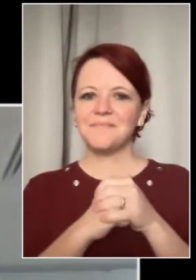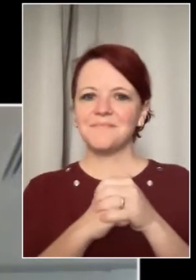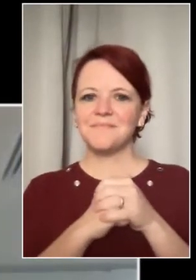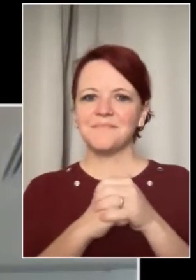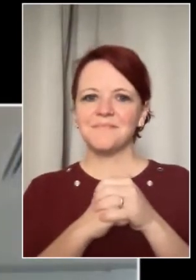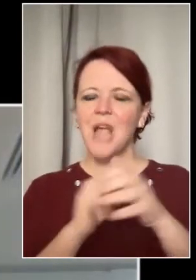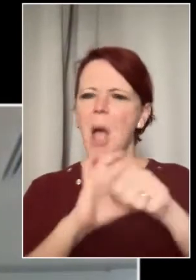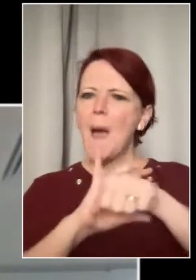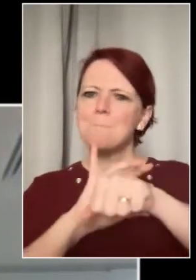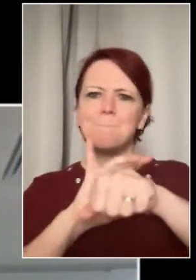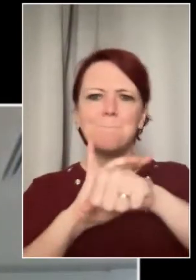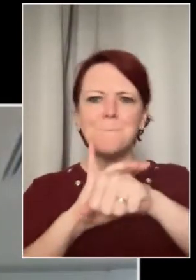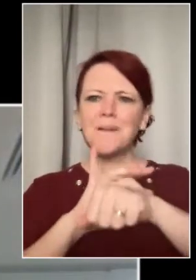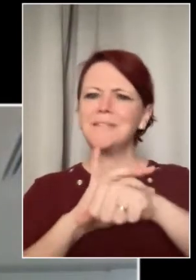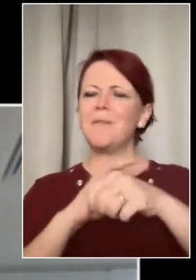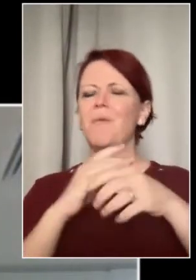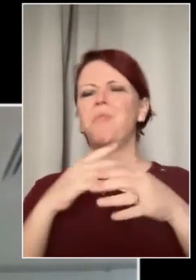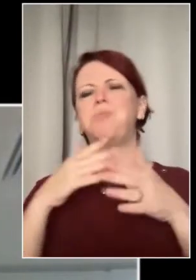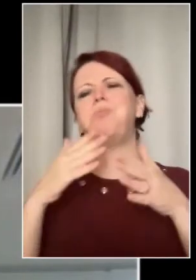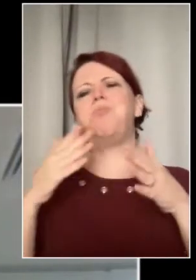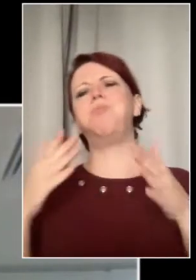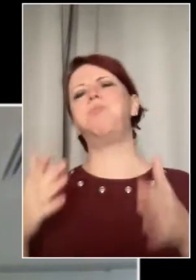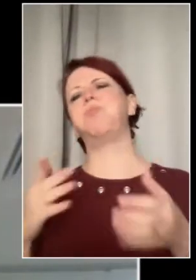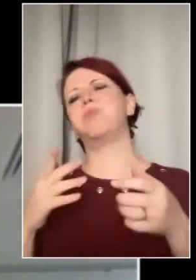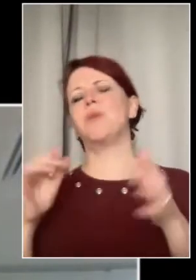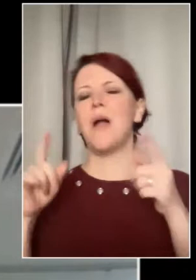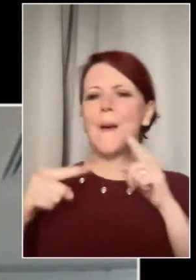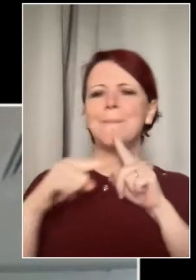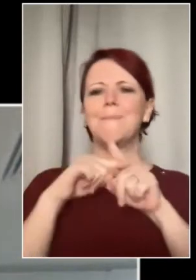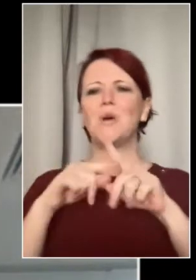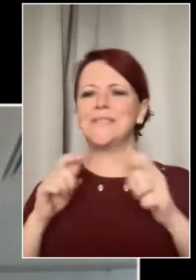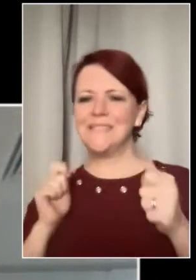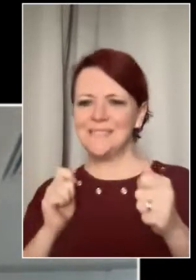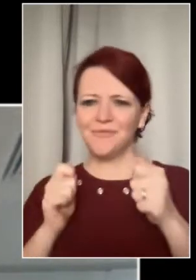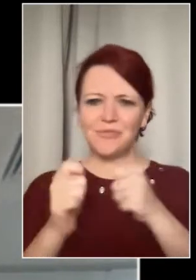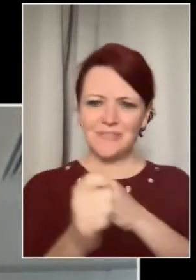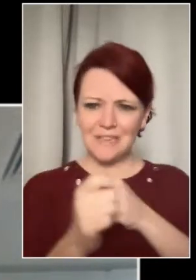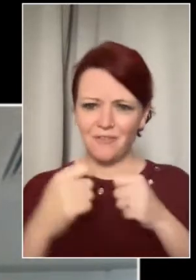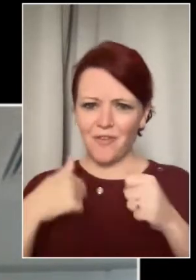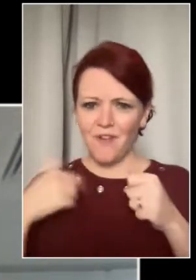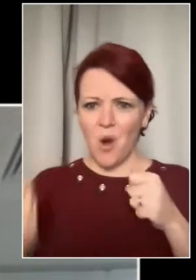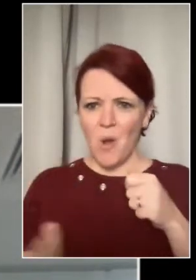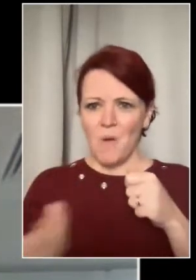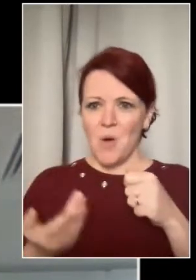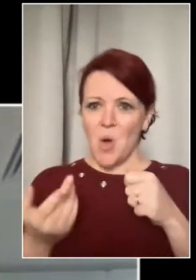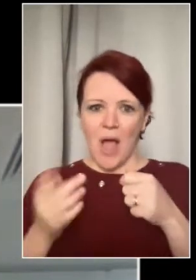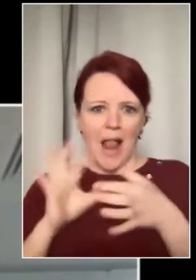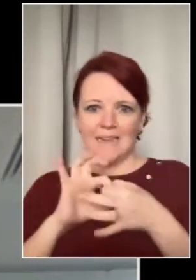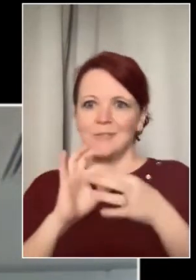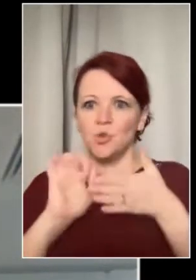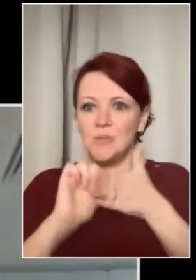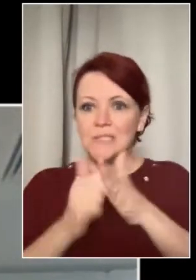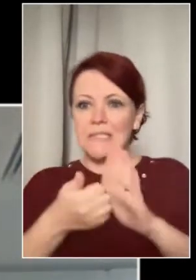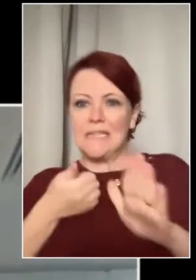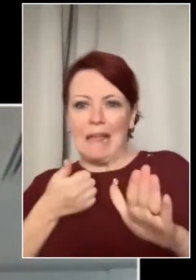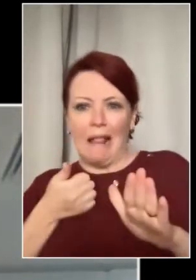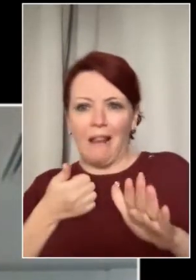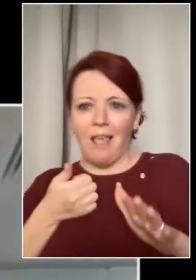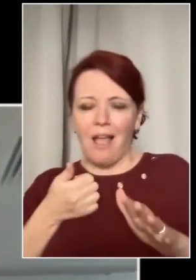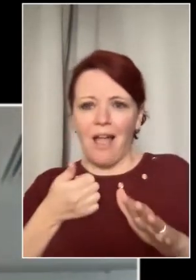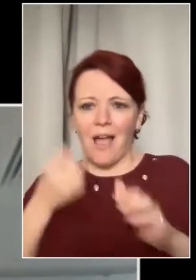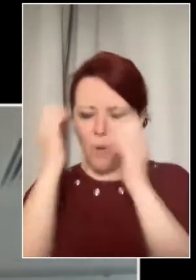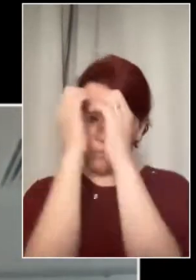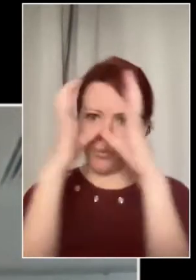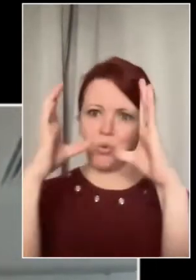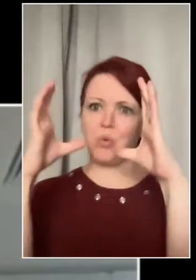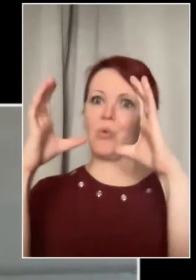Apprentices are making a massive difference to our organisation in terms of the skill and the innovation that they bring to the business. We